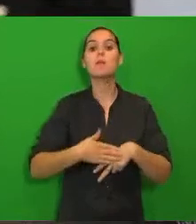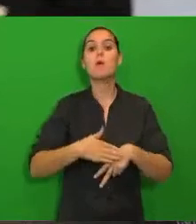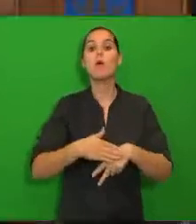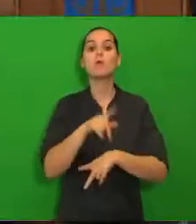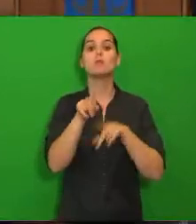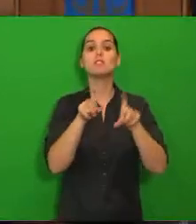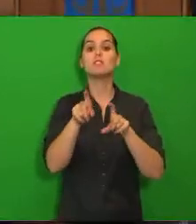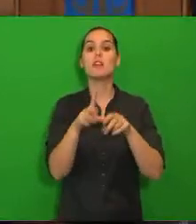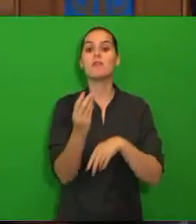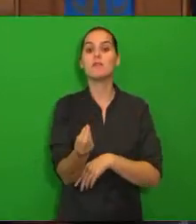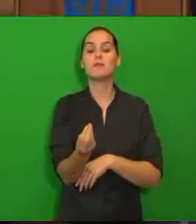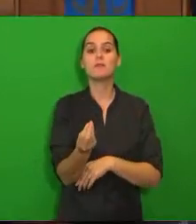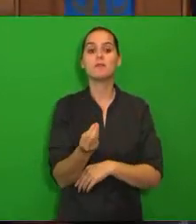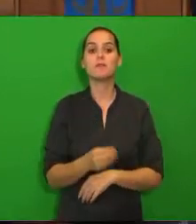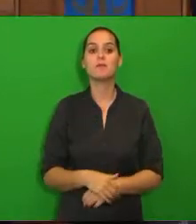room?